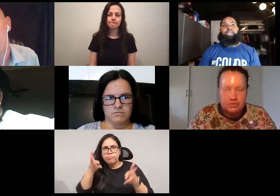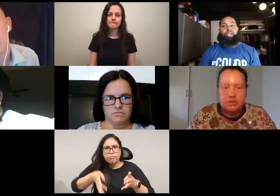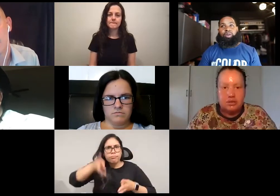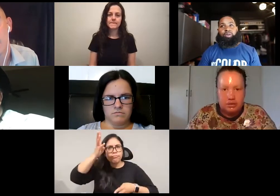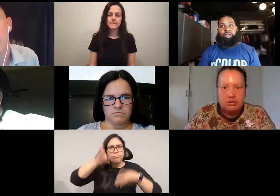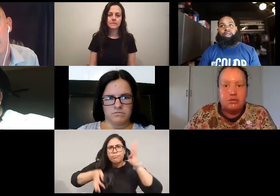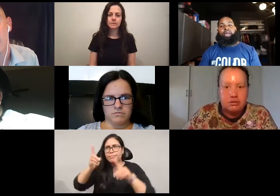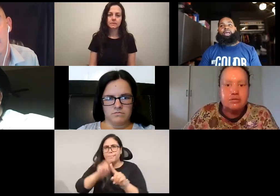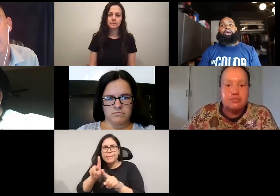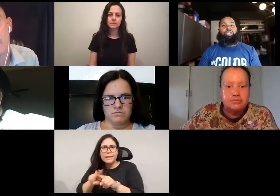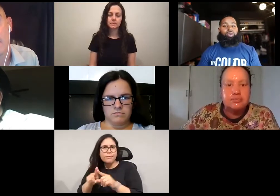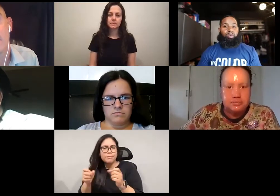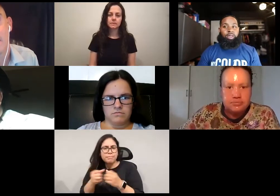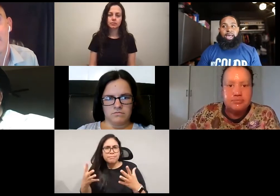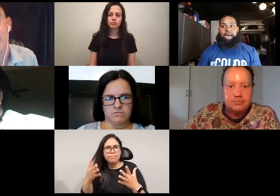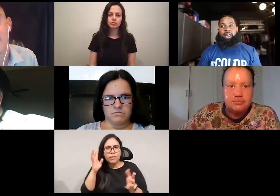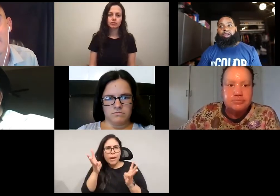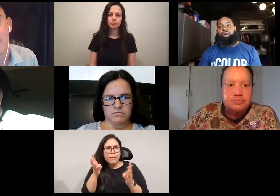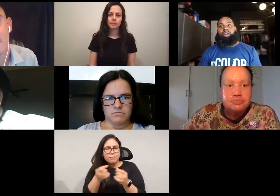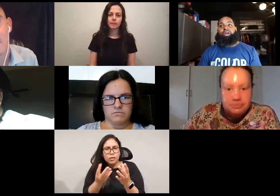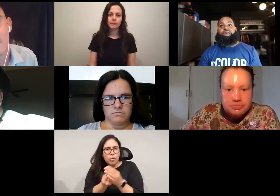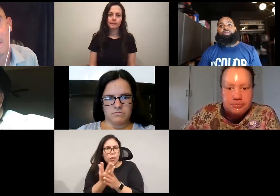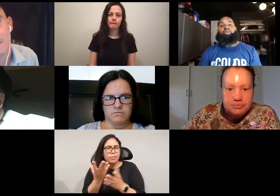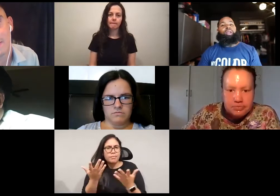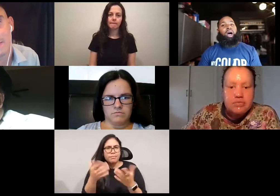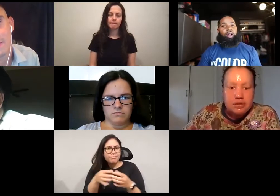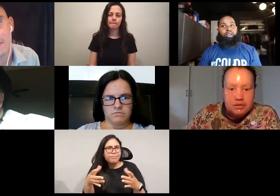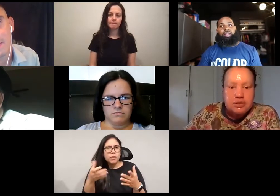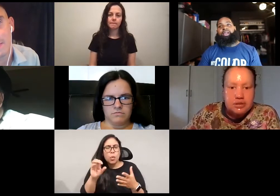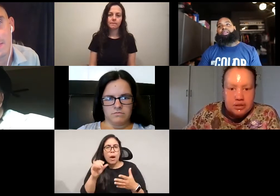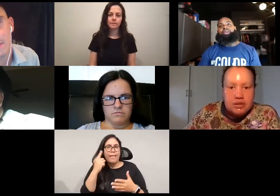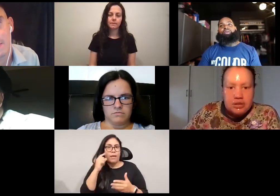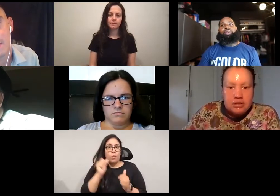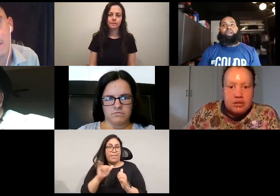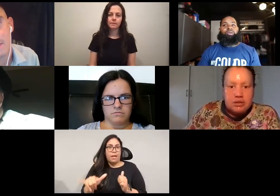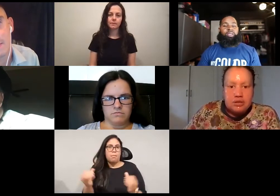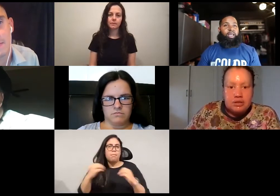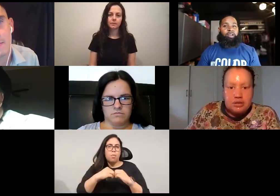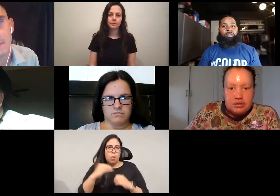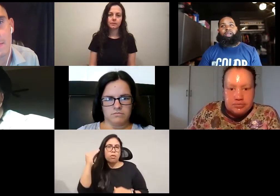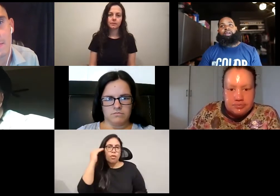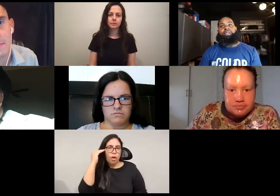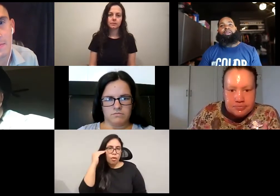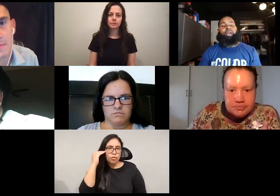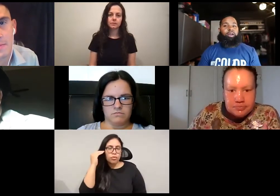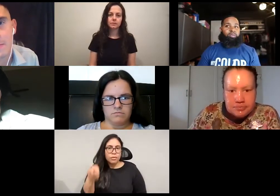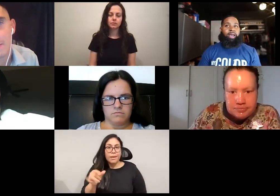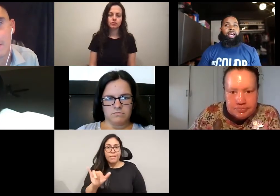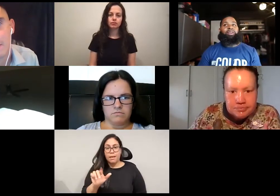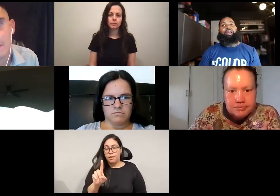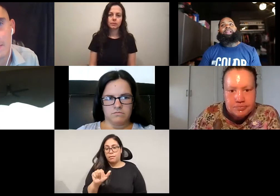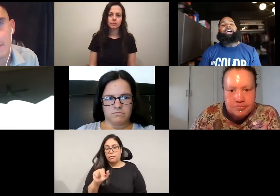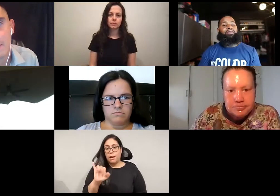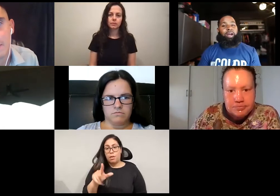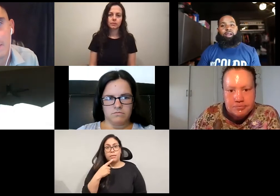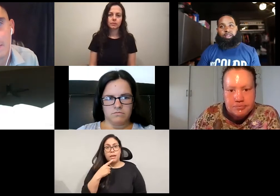are constantly growing. And so with that, there is more knowledge, like, what Daniel was saying of certain areas might have